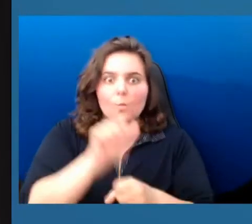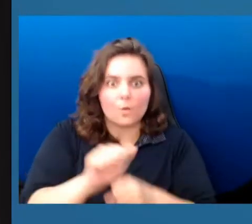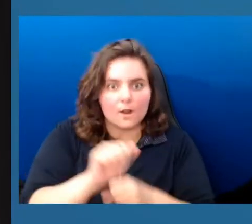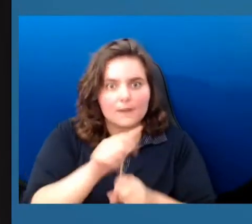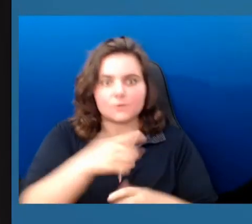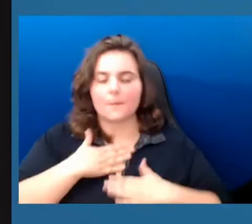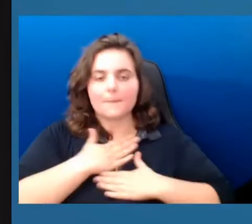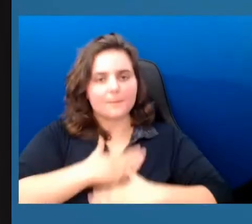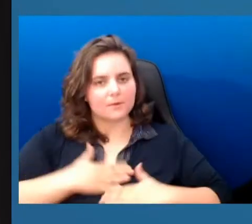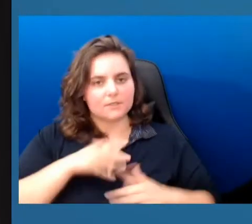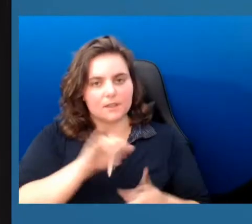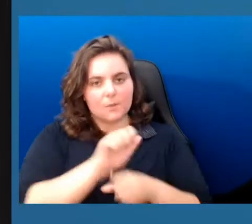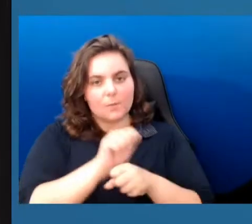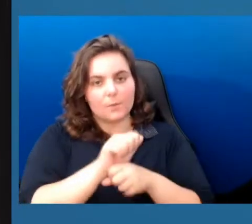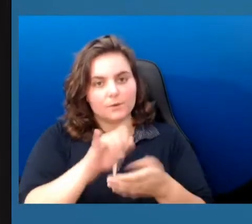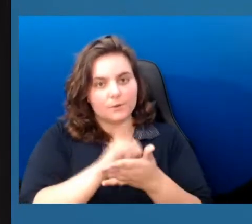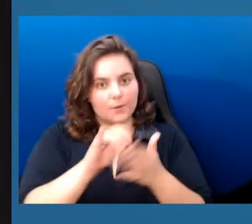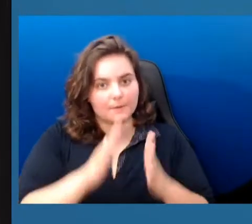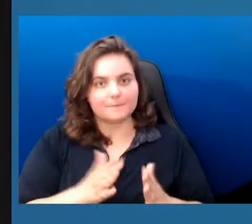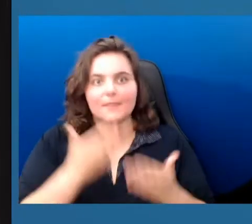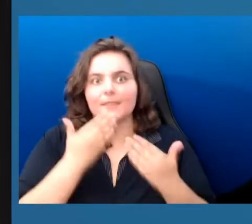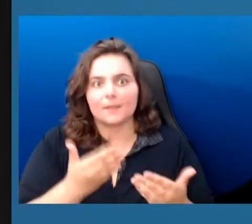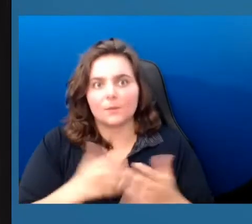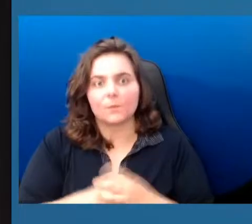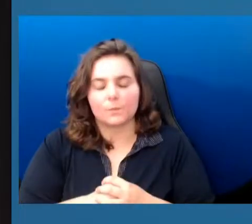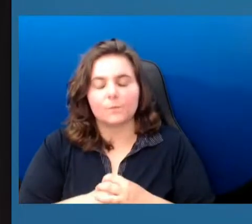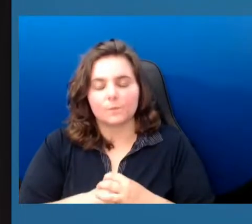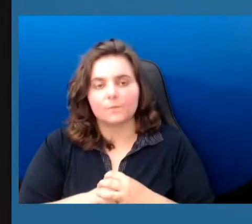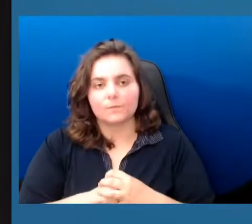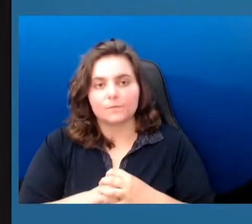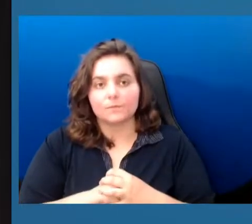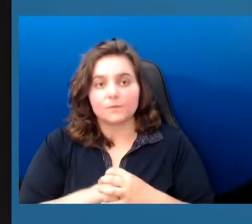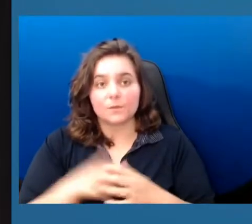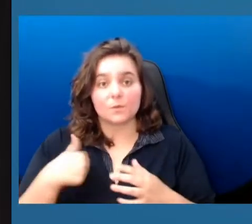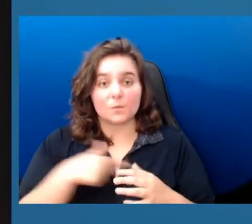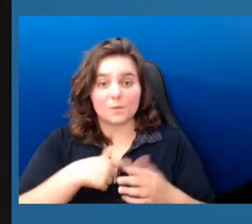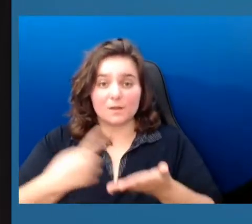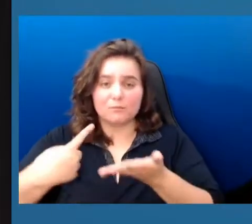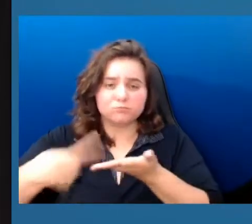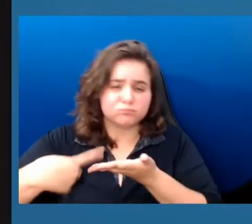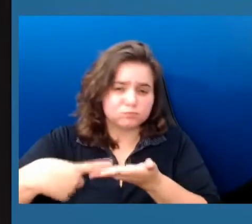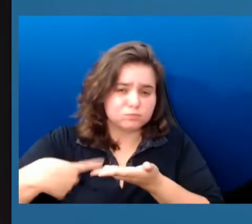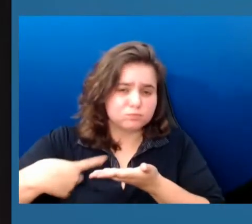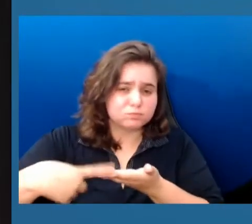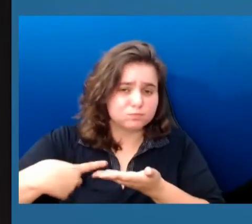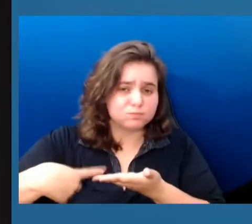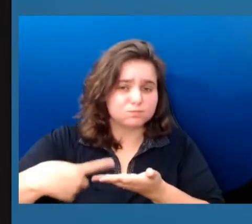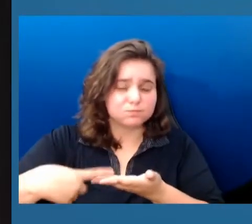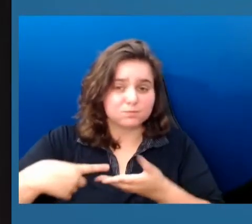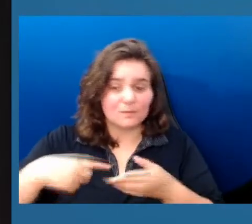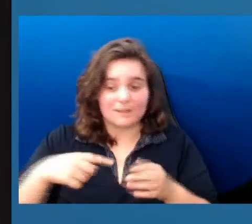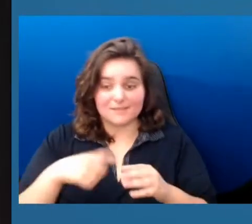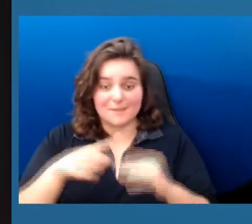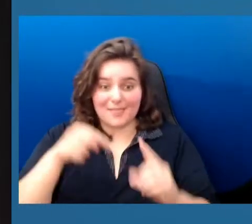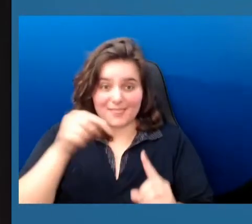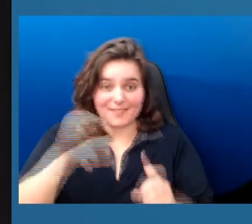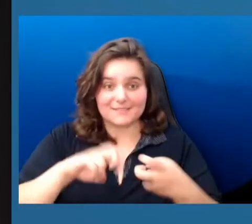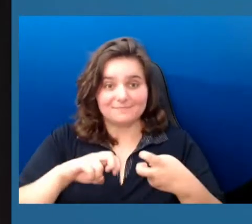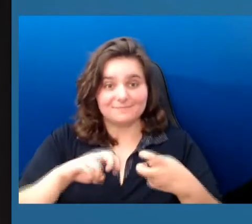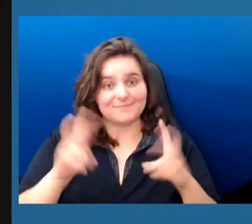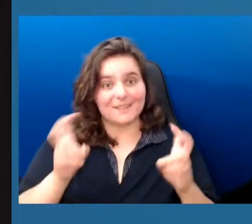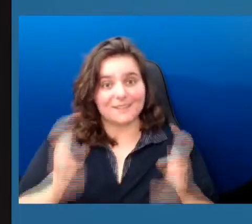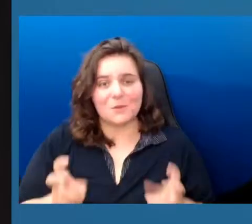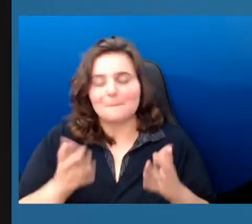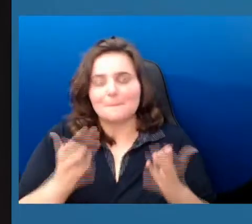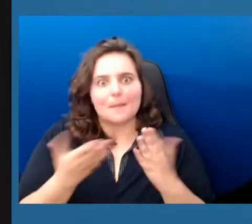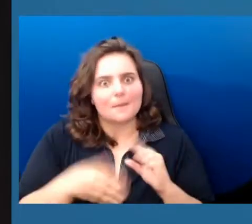you for that. We had a lot of conversations on this issue over the last year or two, probably more than you maybe wanted to have had with me, but we had a